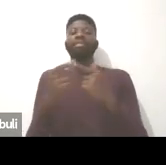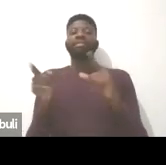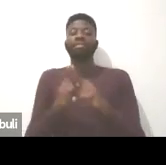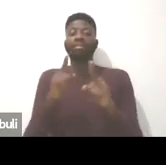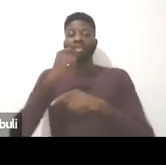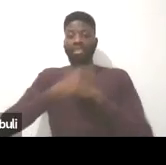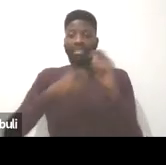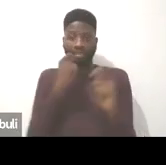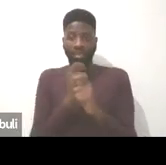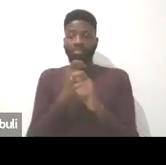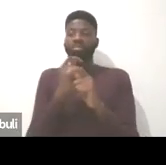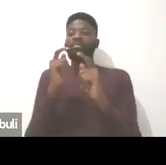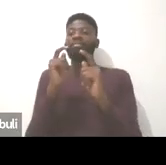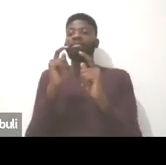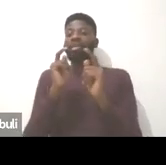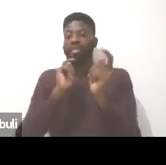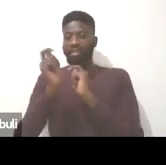types of interviews.